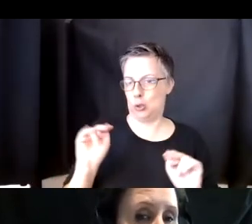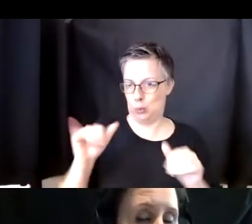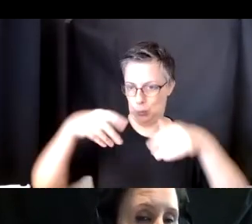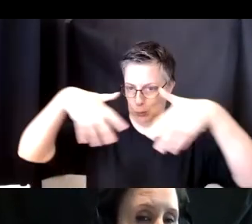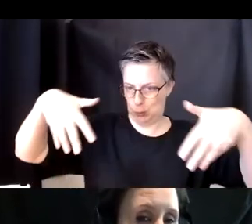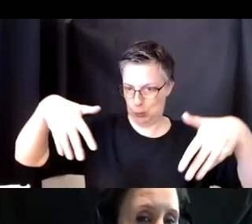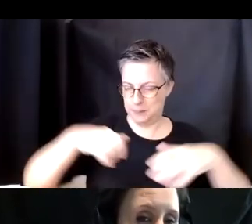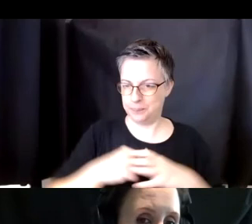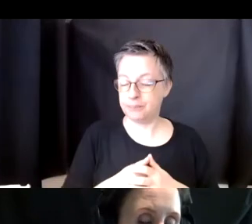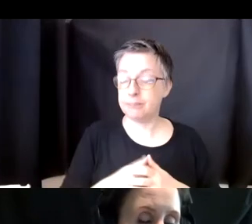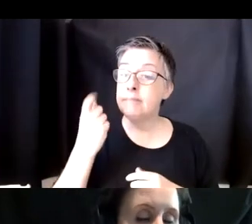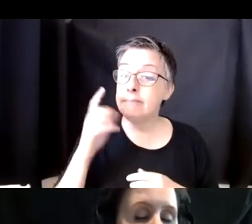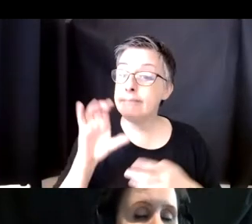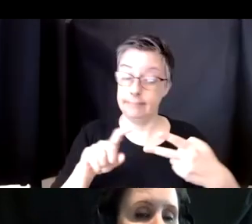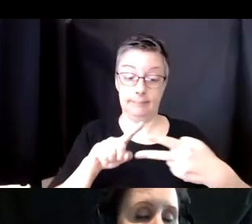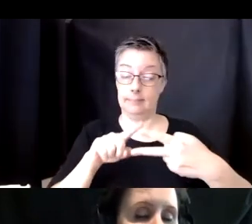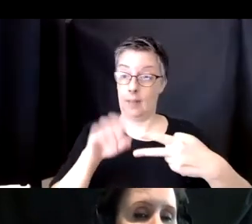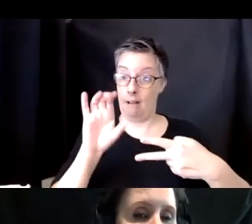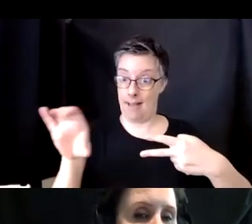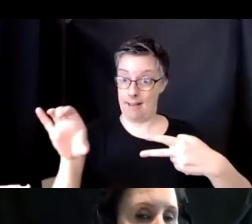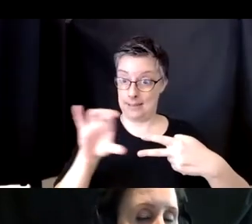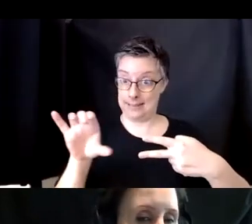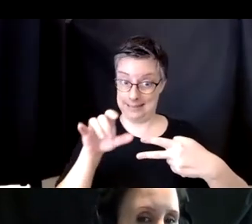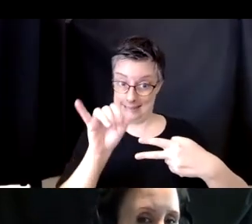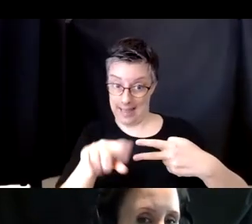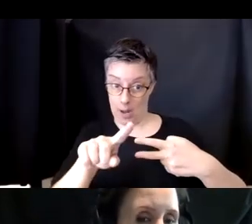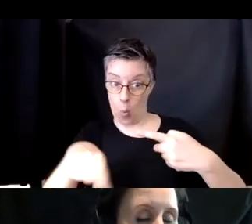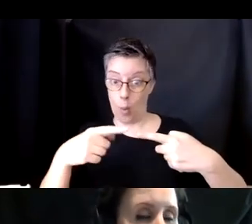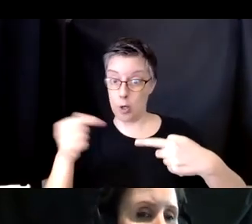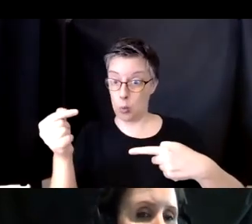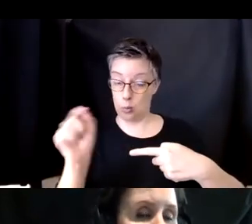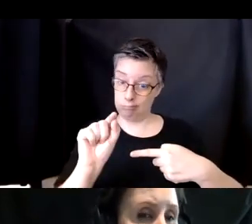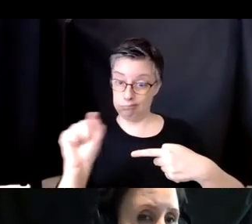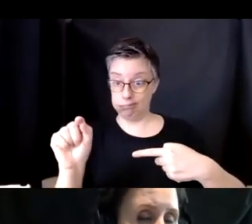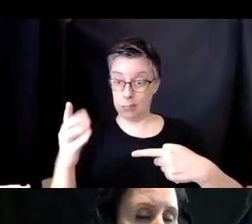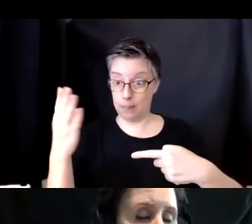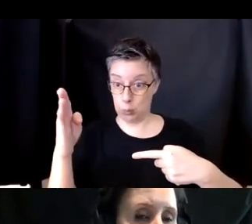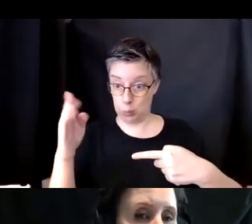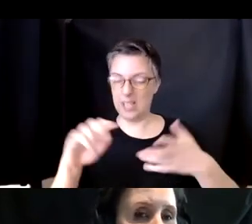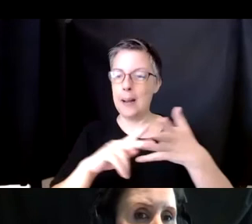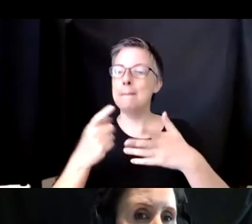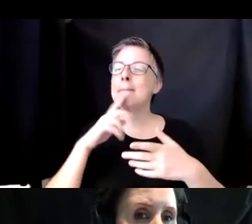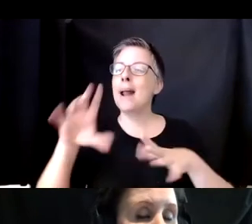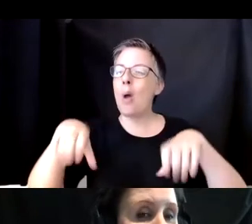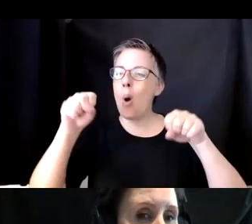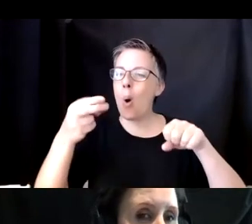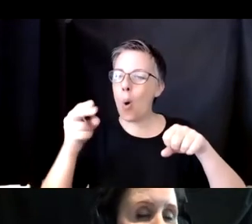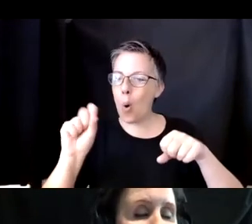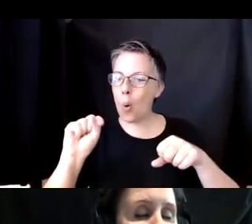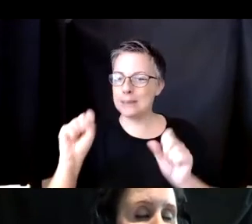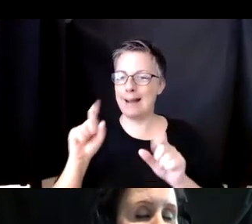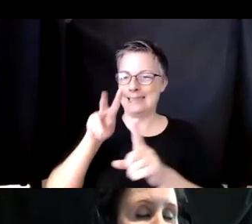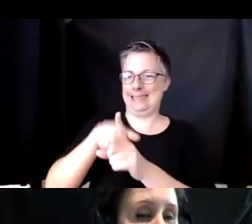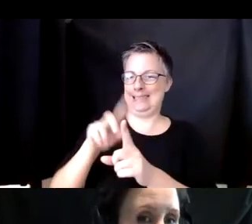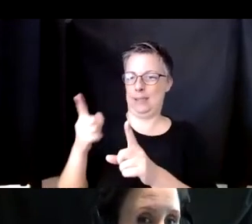closed captioning feature at the top is the one that when you turn that on, it allows the host to assign somebody in the meeting